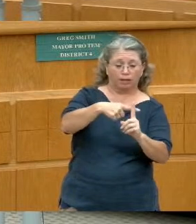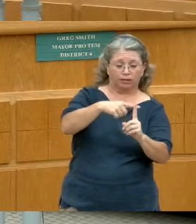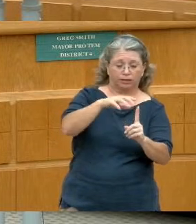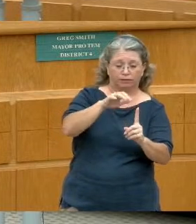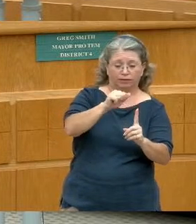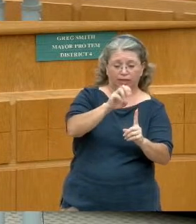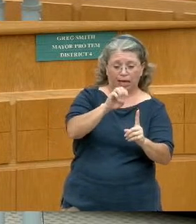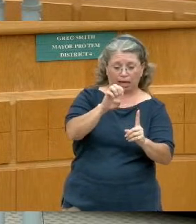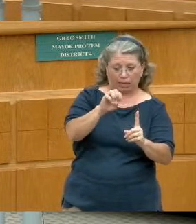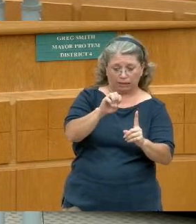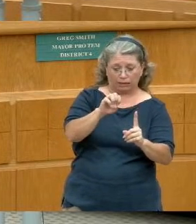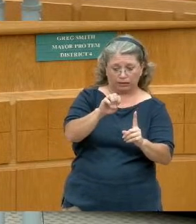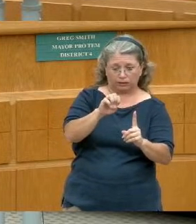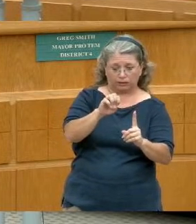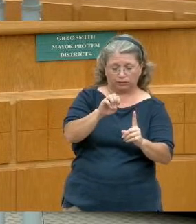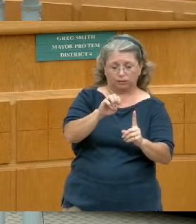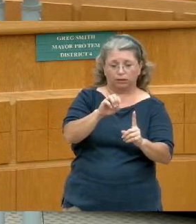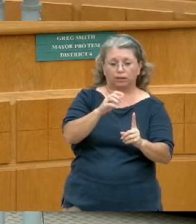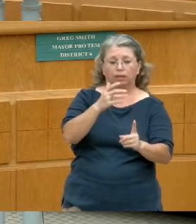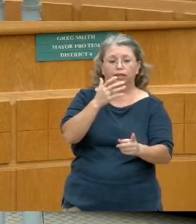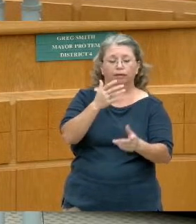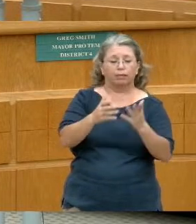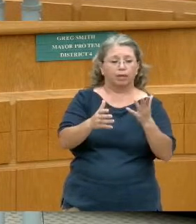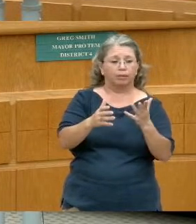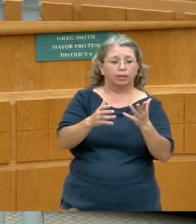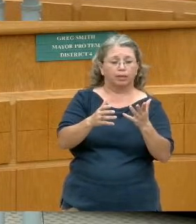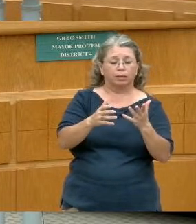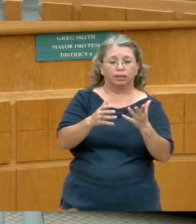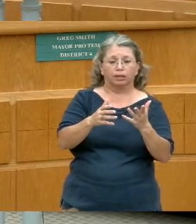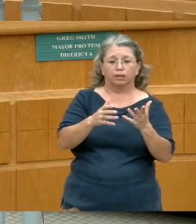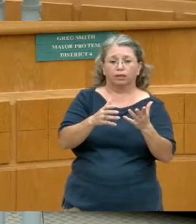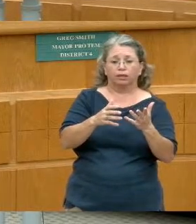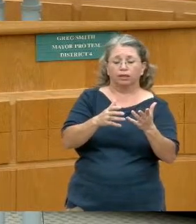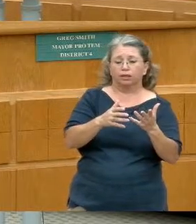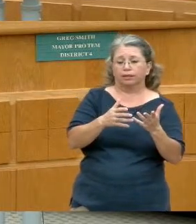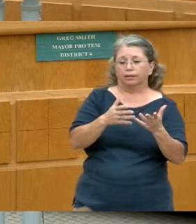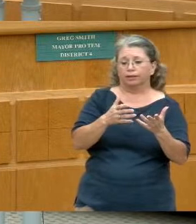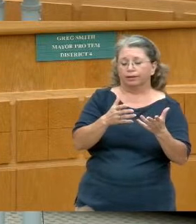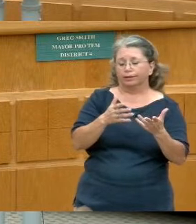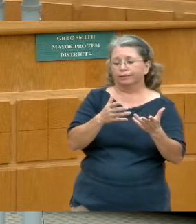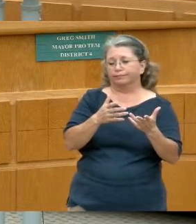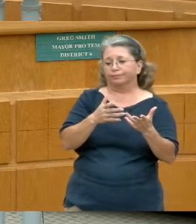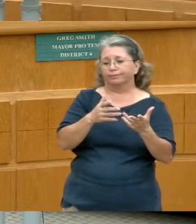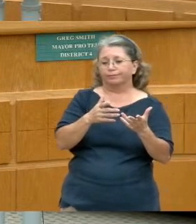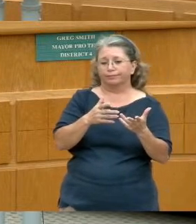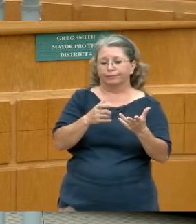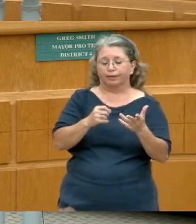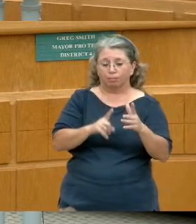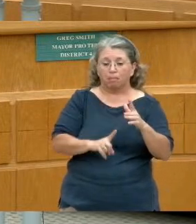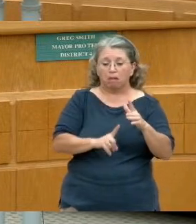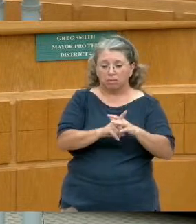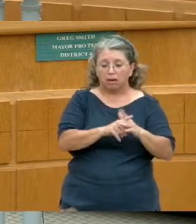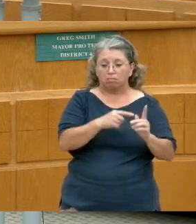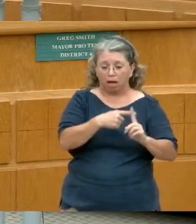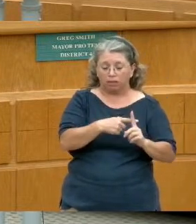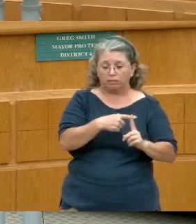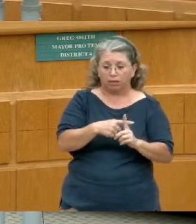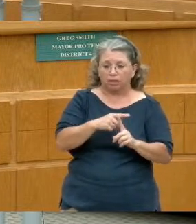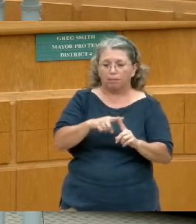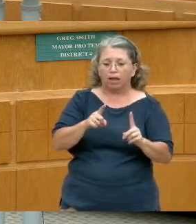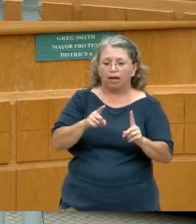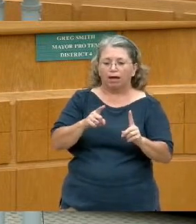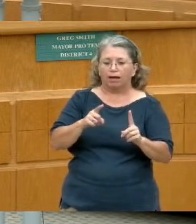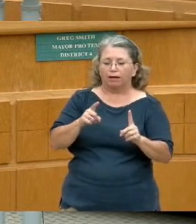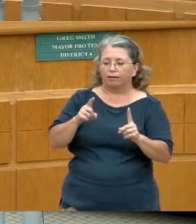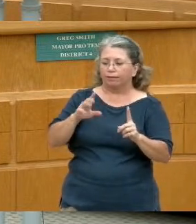in the mix, and then they show up all in one day when they should have been reported over several days in the past. We think that's what